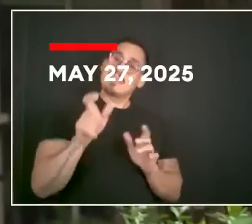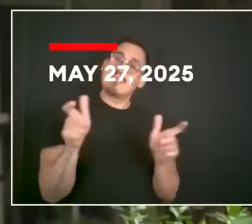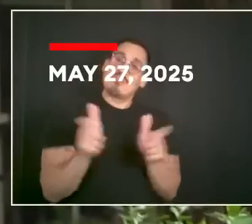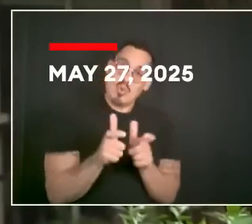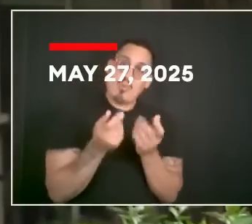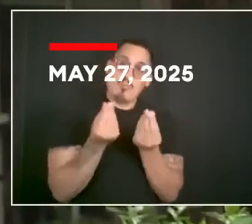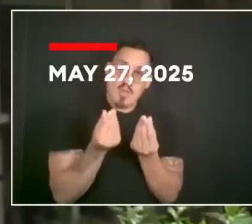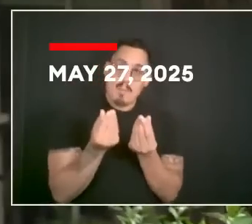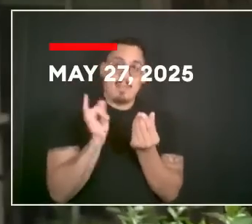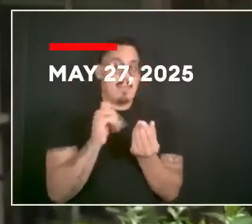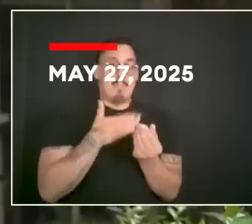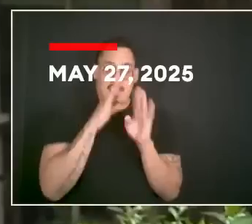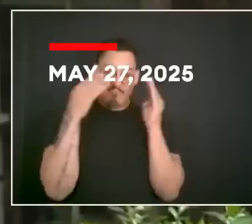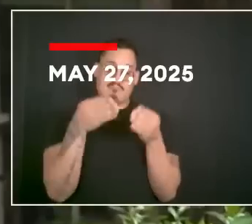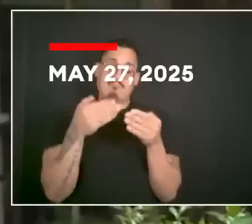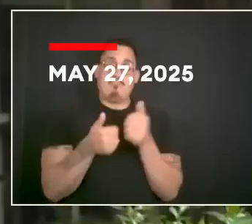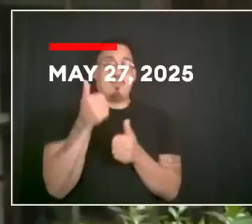What's going on, Dana? So much.